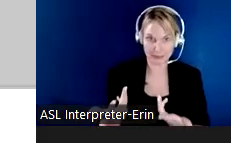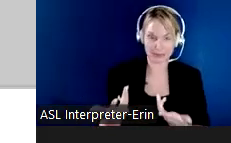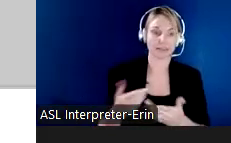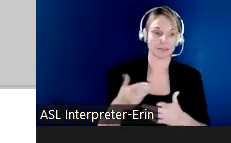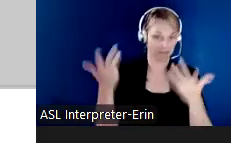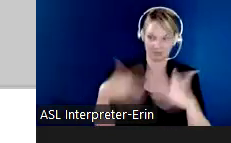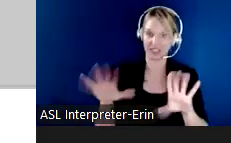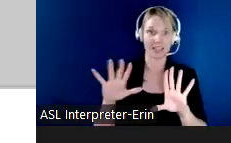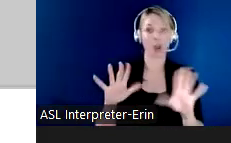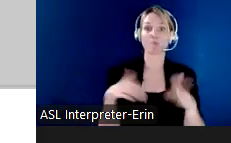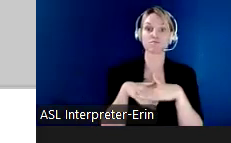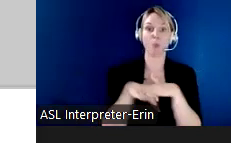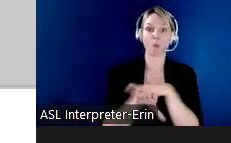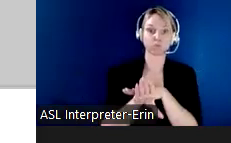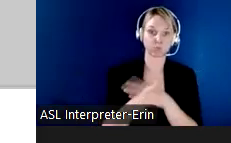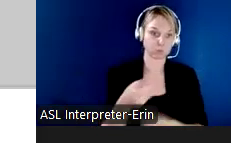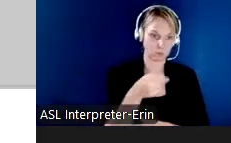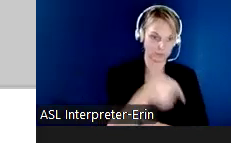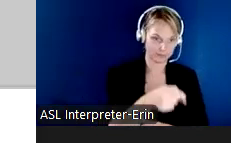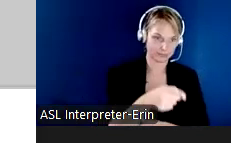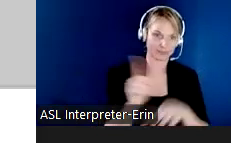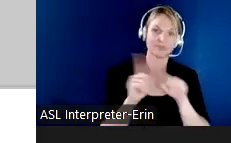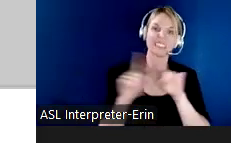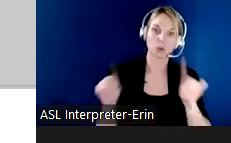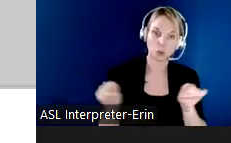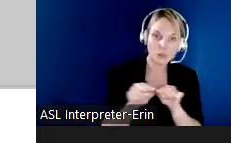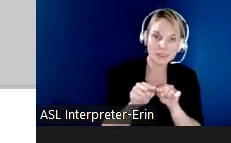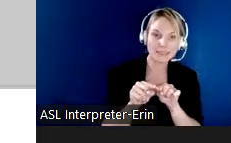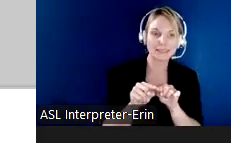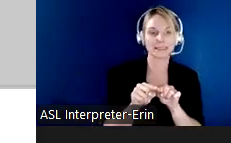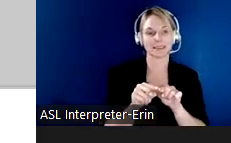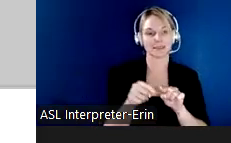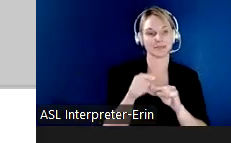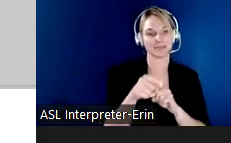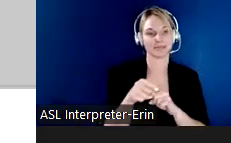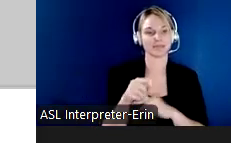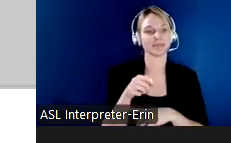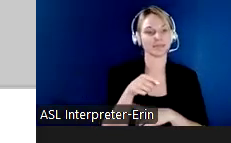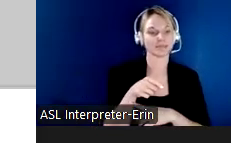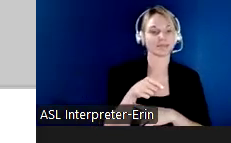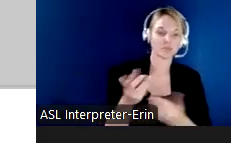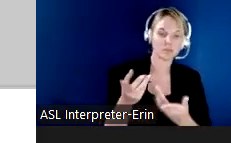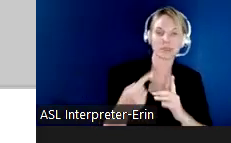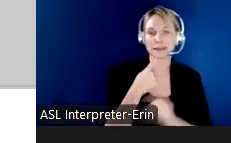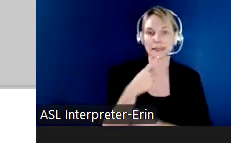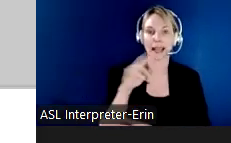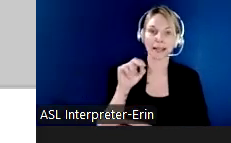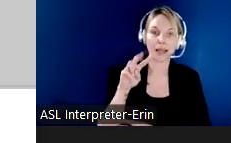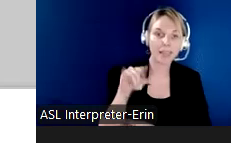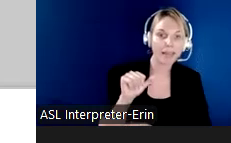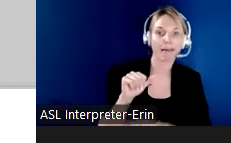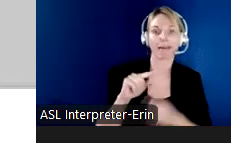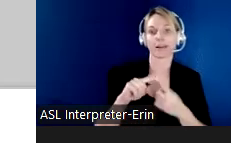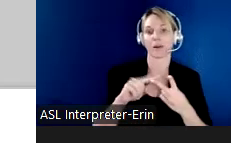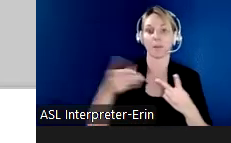logged in, and you are going to see this screen down here, kind of towards the bottom right. It'll say Navia, welcome, your name, Washington